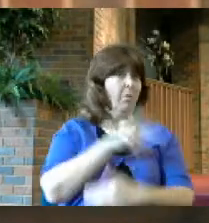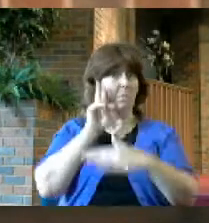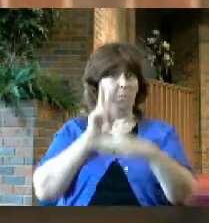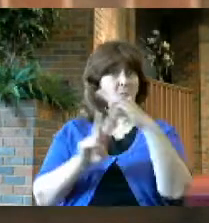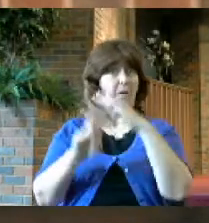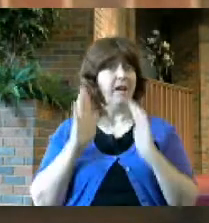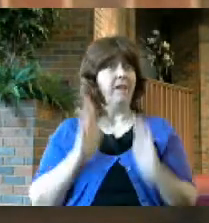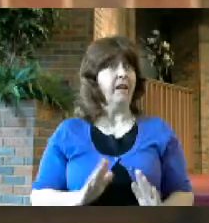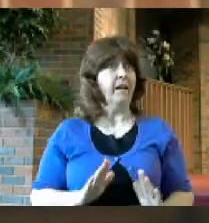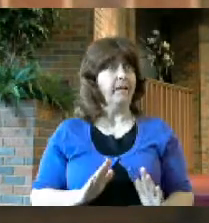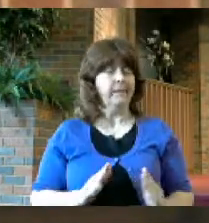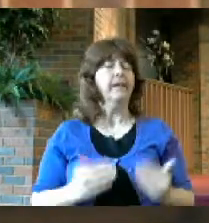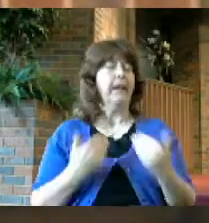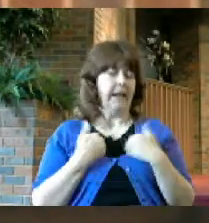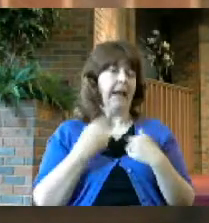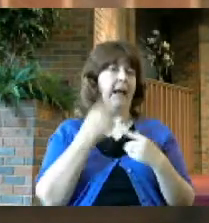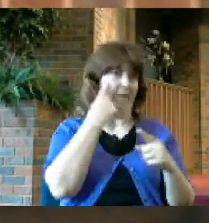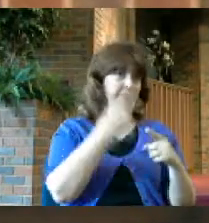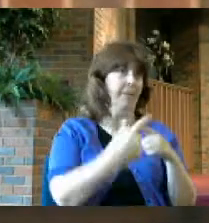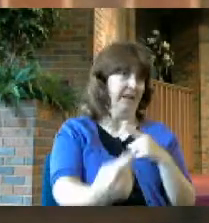Question number three.